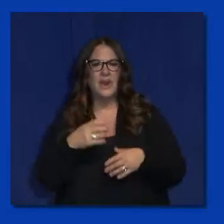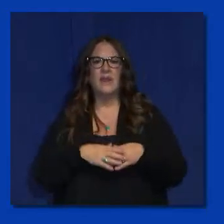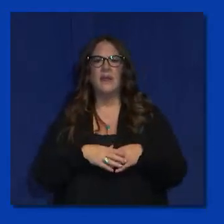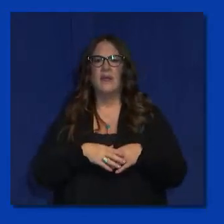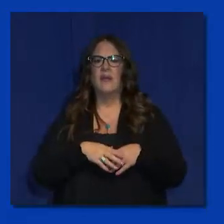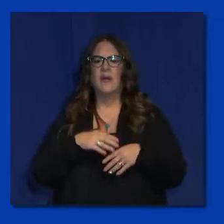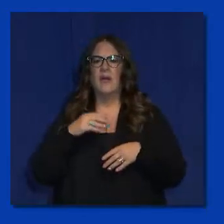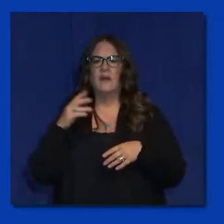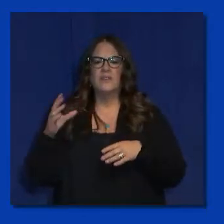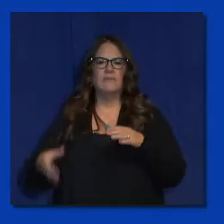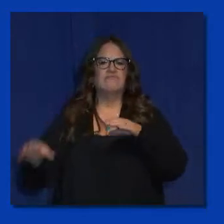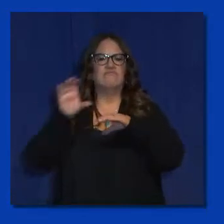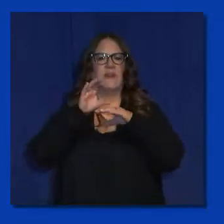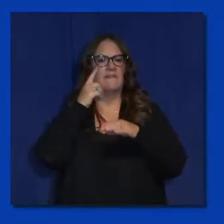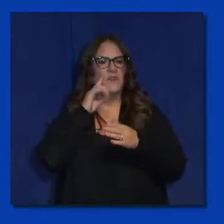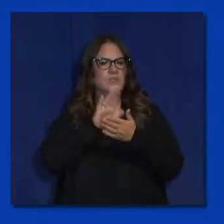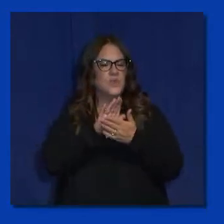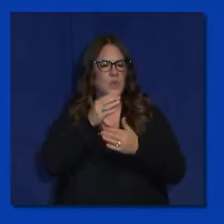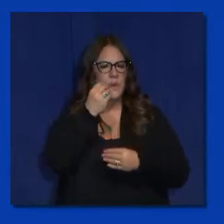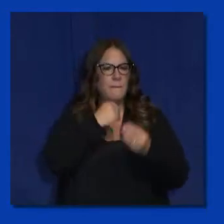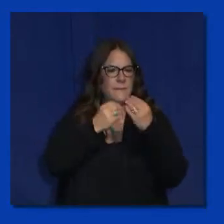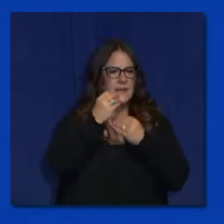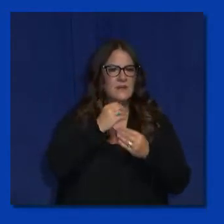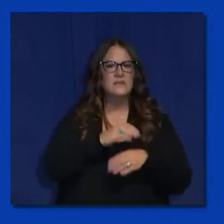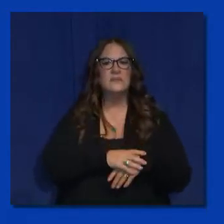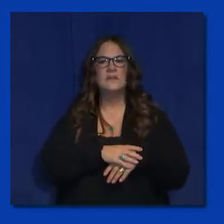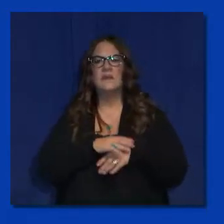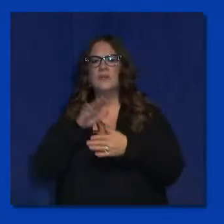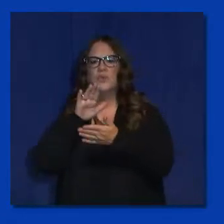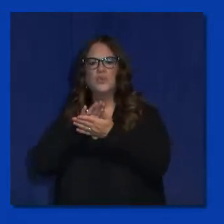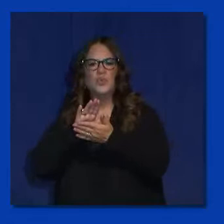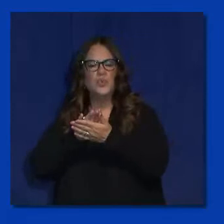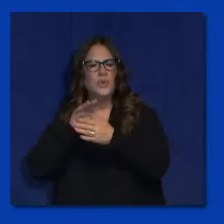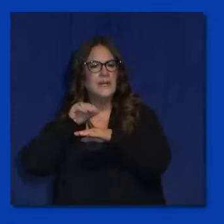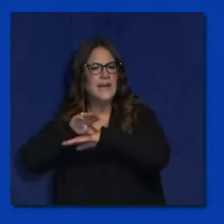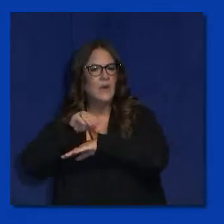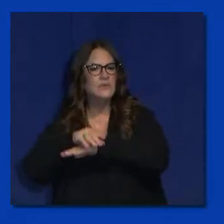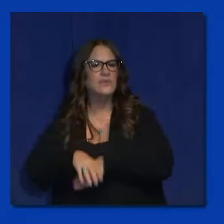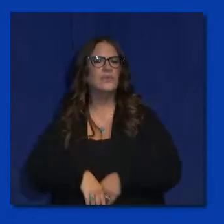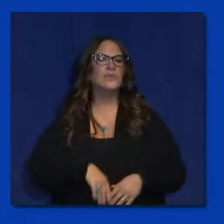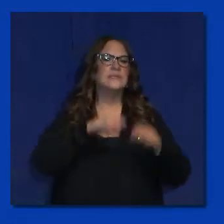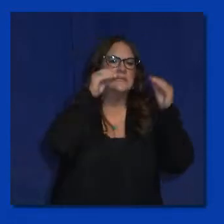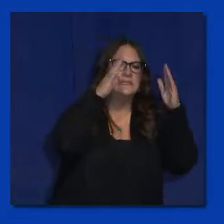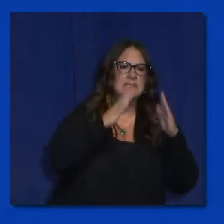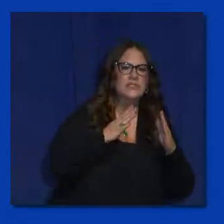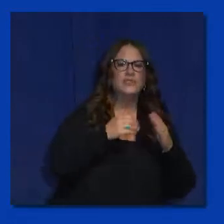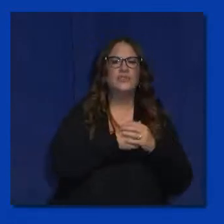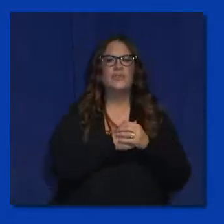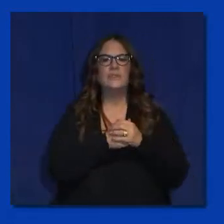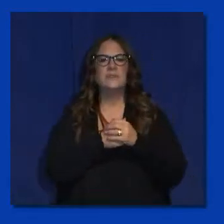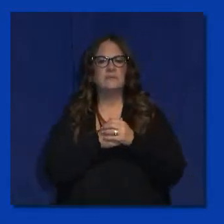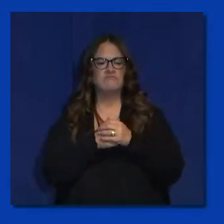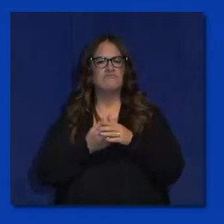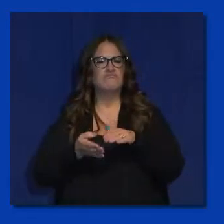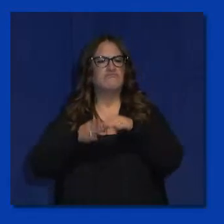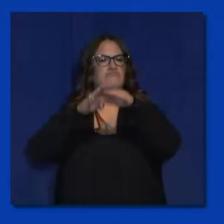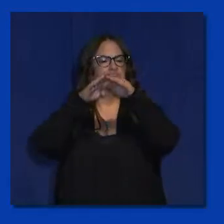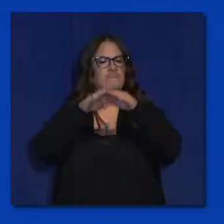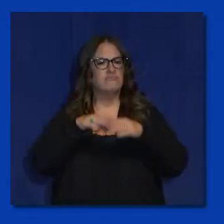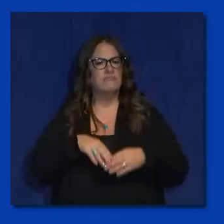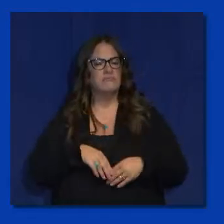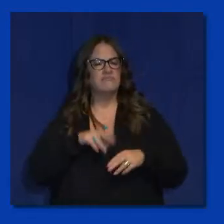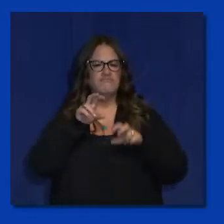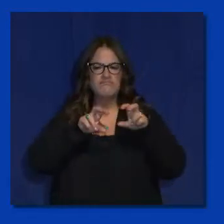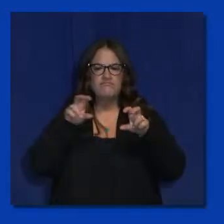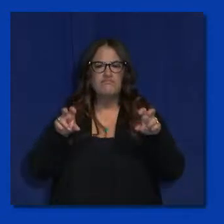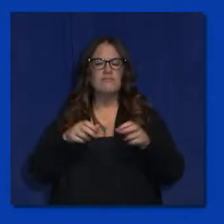school meals, doing more for residencies for counselors, school counselors and teachers, building on a lot of that work we were doing in